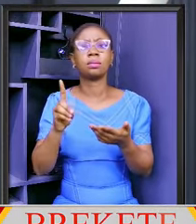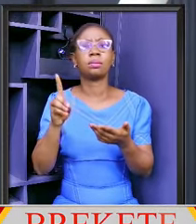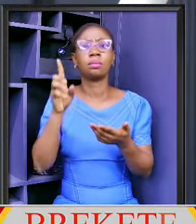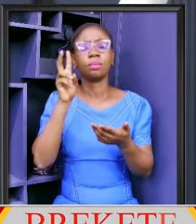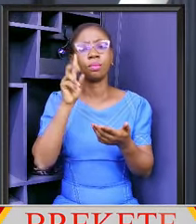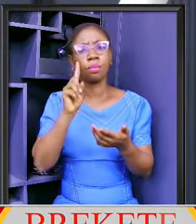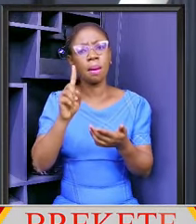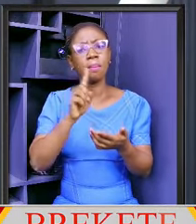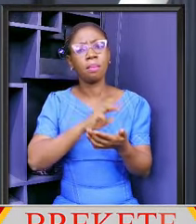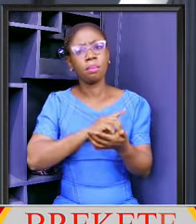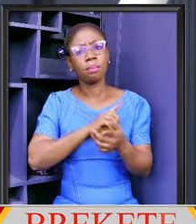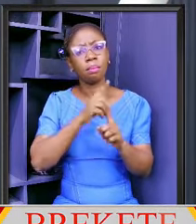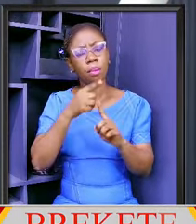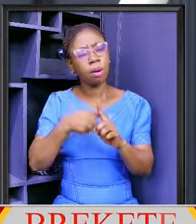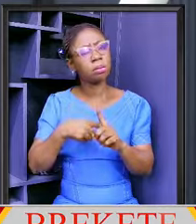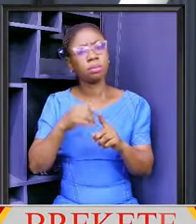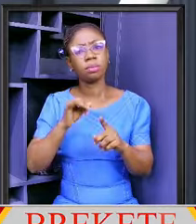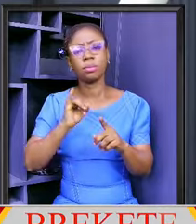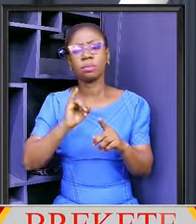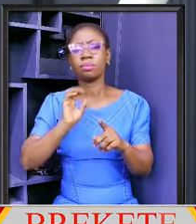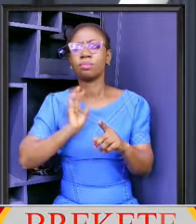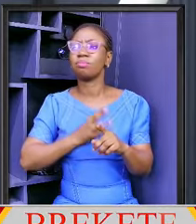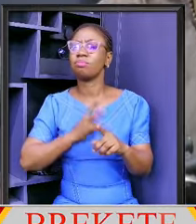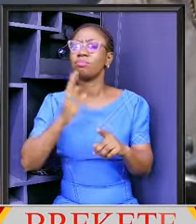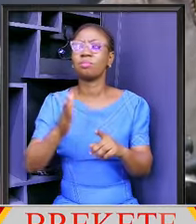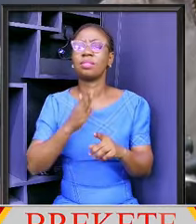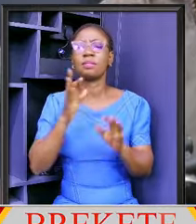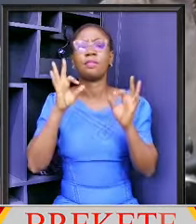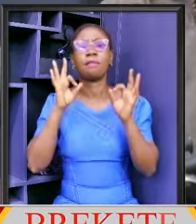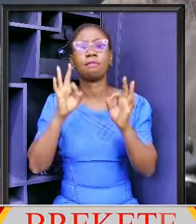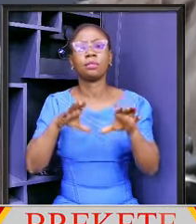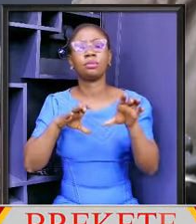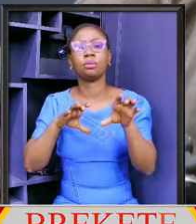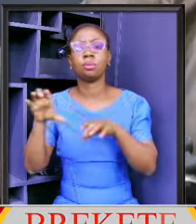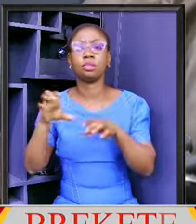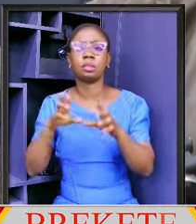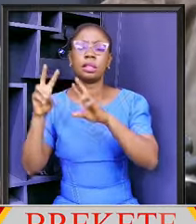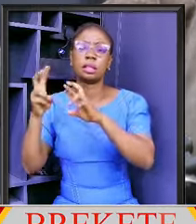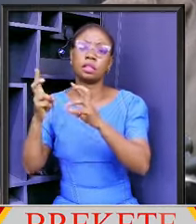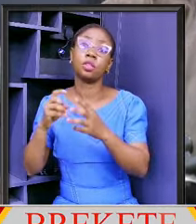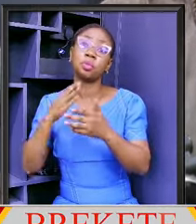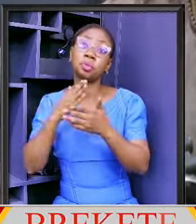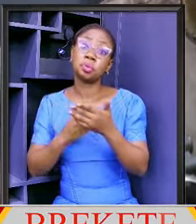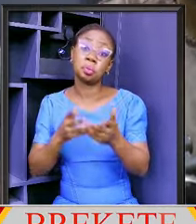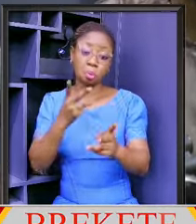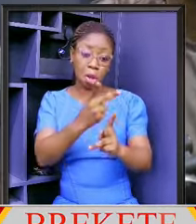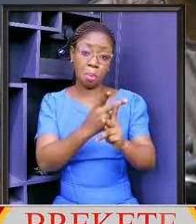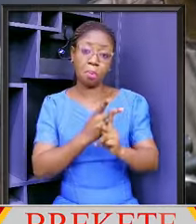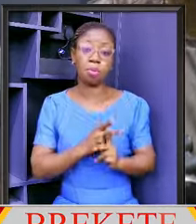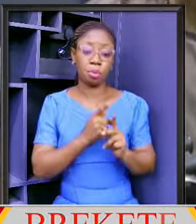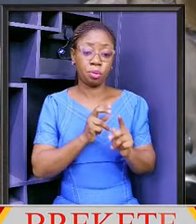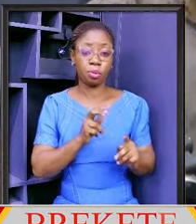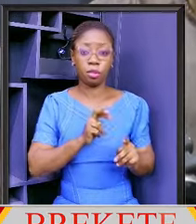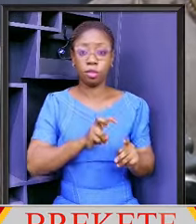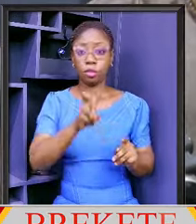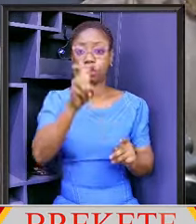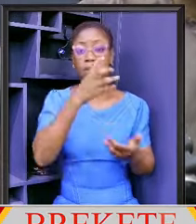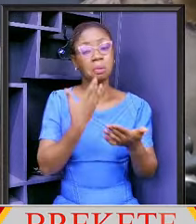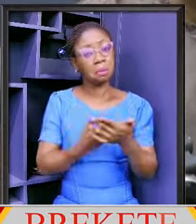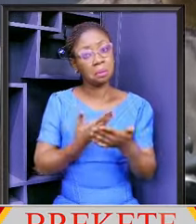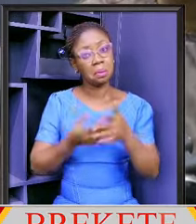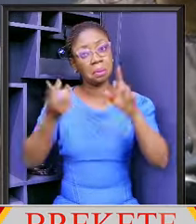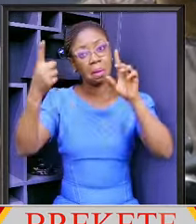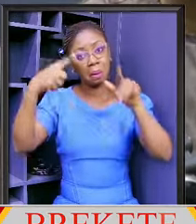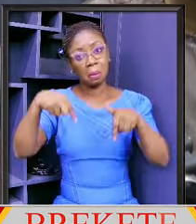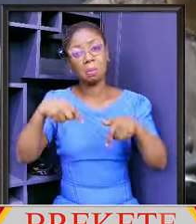cases. So the thing they pay me, some now borrow, then they borrow transport come. Some now trek, then they trek come. Some